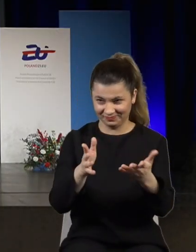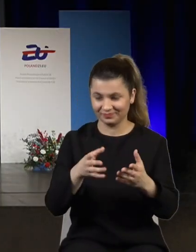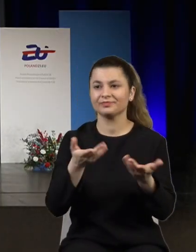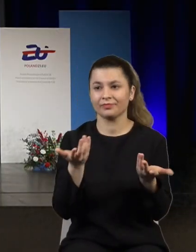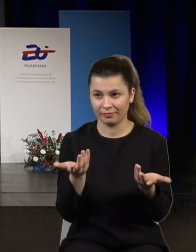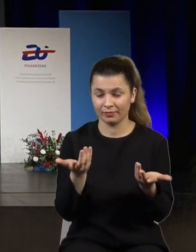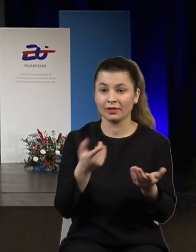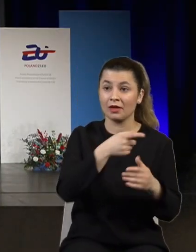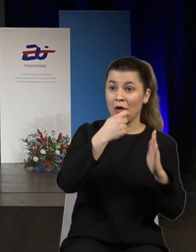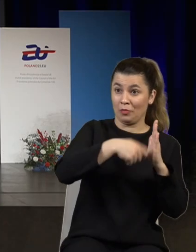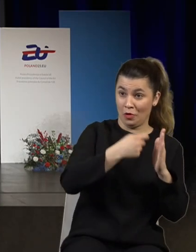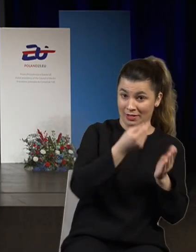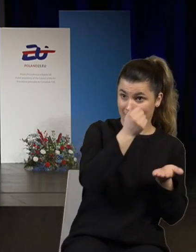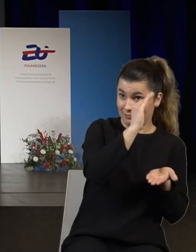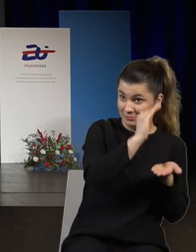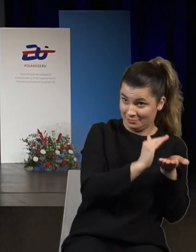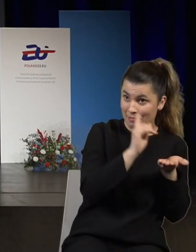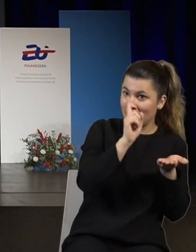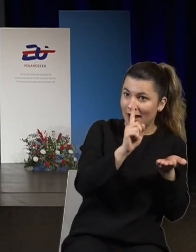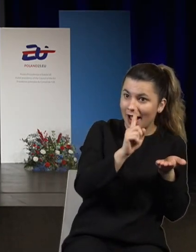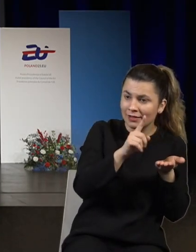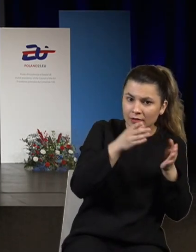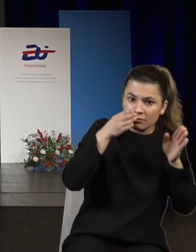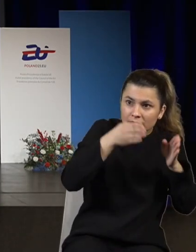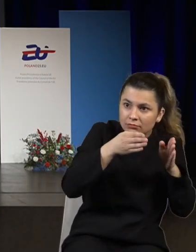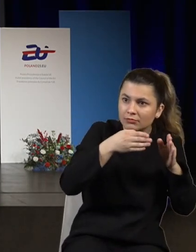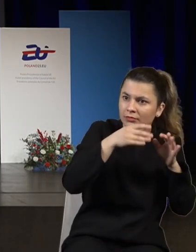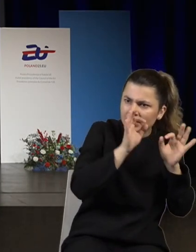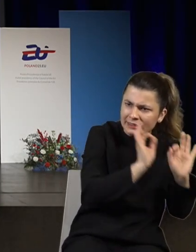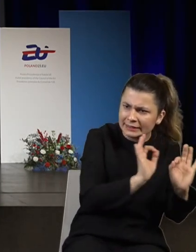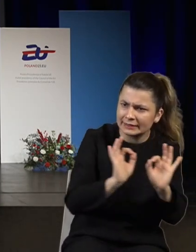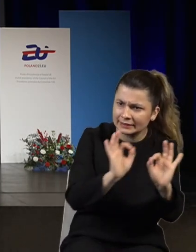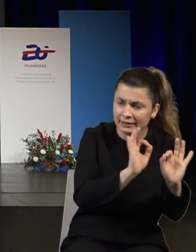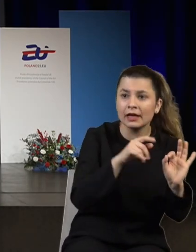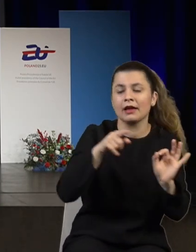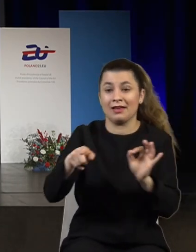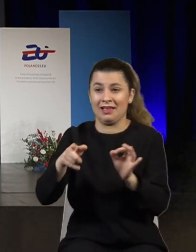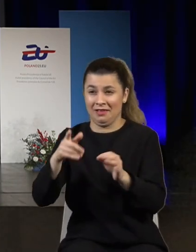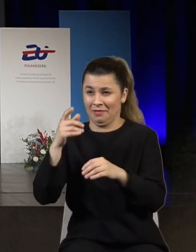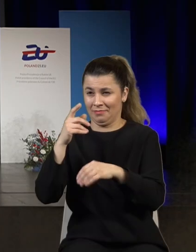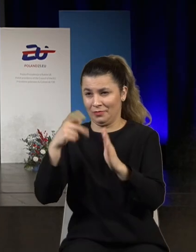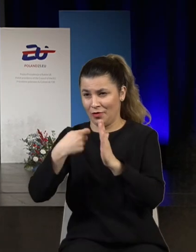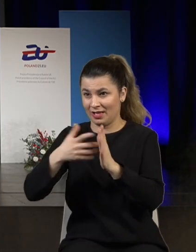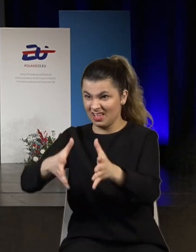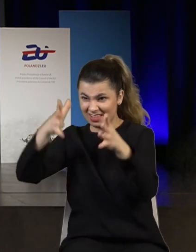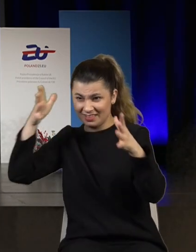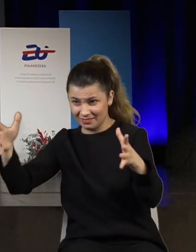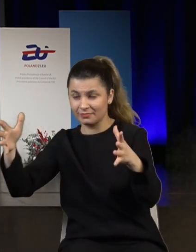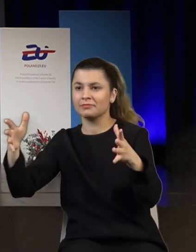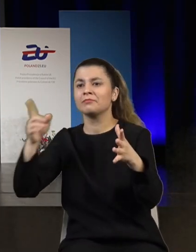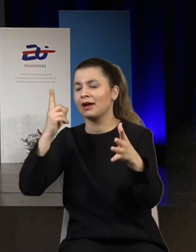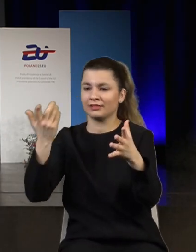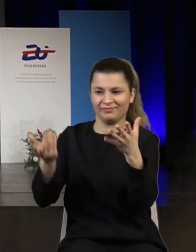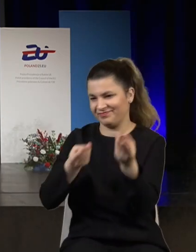connectivity with the regions, and yeah, more local management, whereas an RRF is